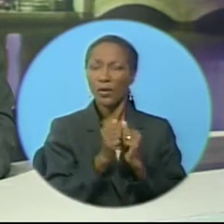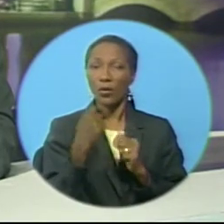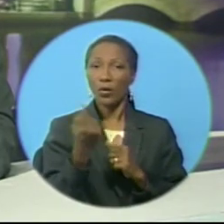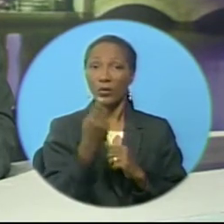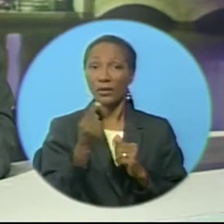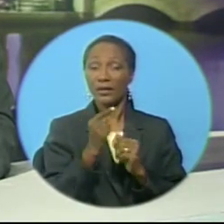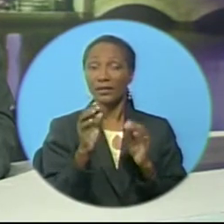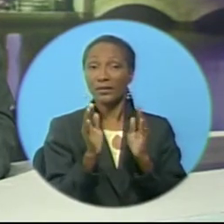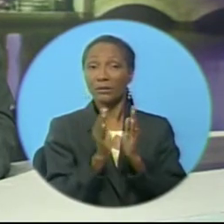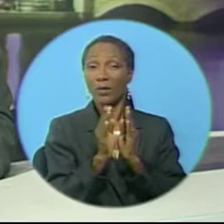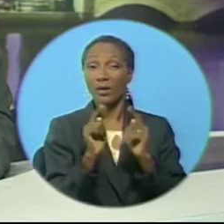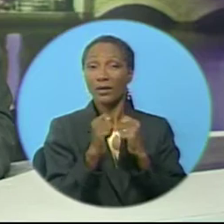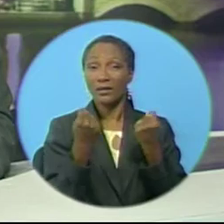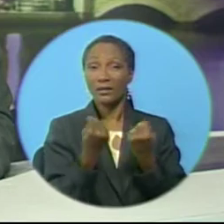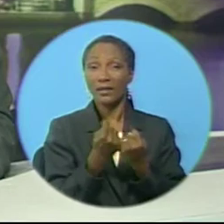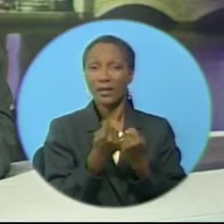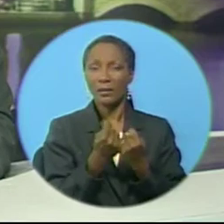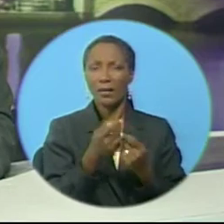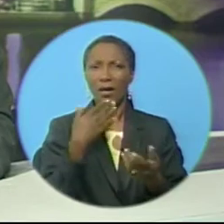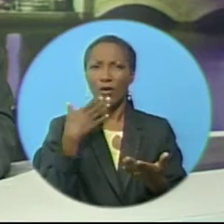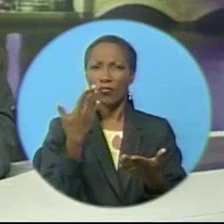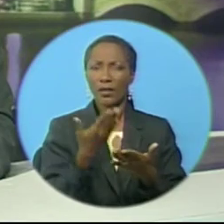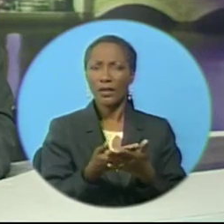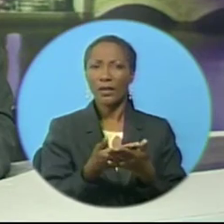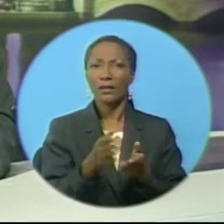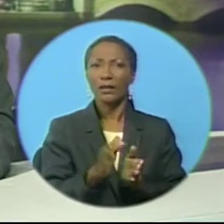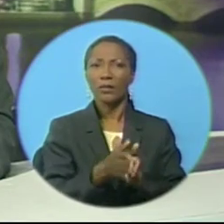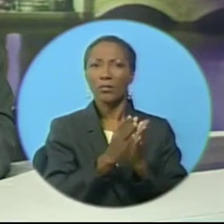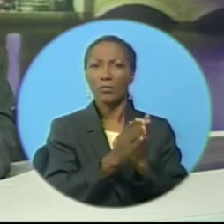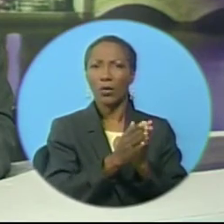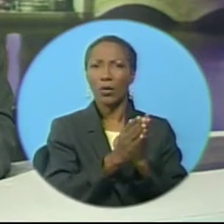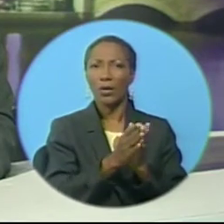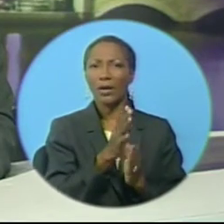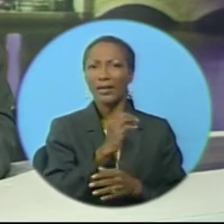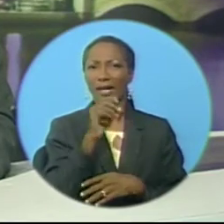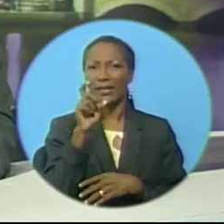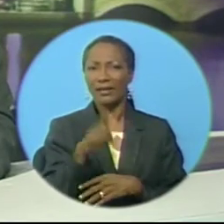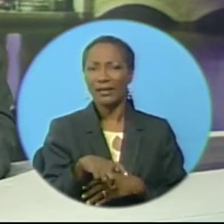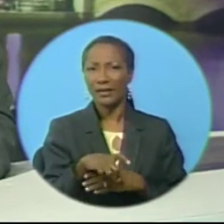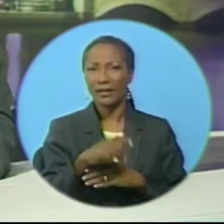and with the state-of-the-art boat requiring a certain level of manpower,